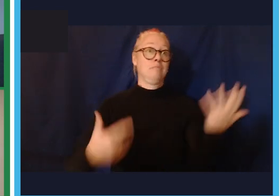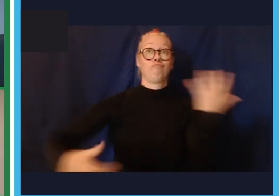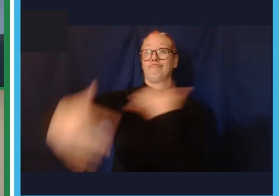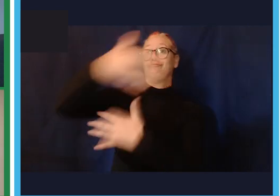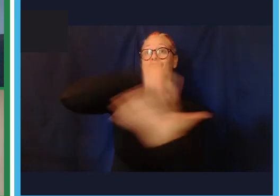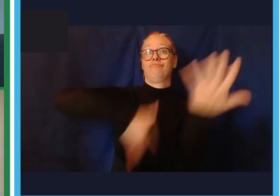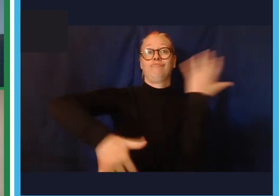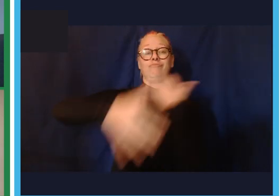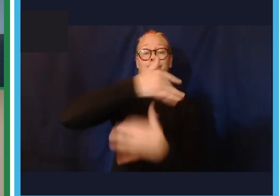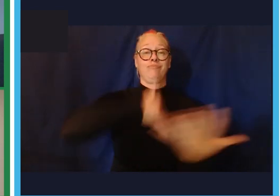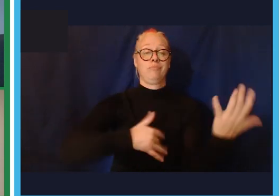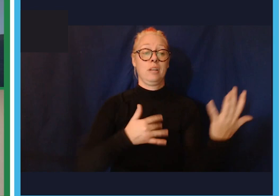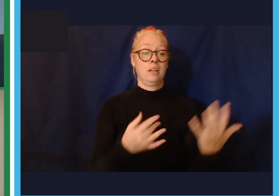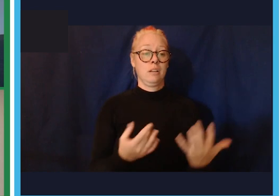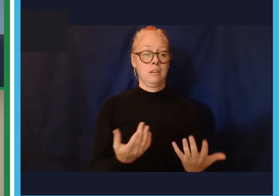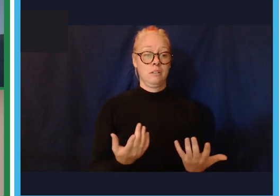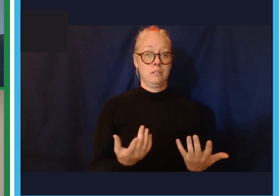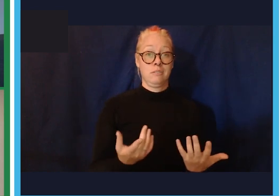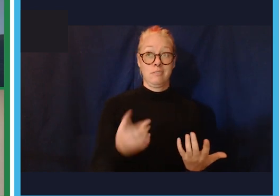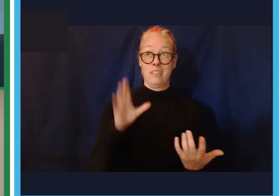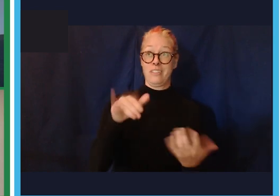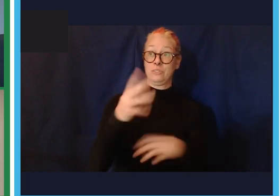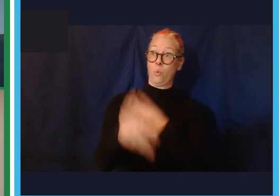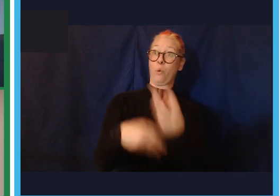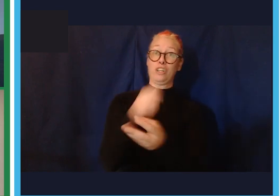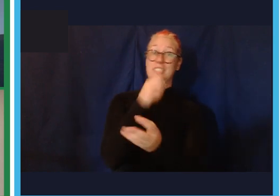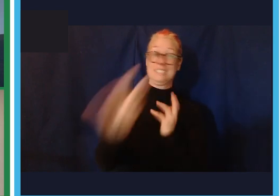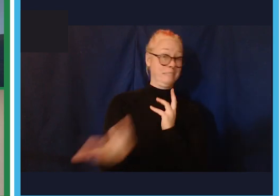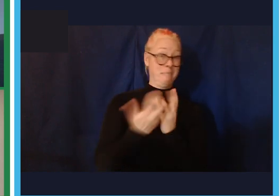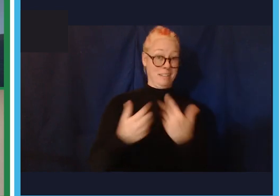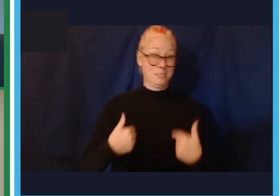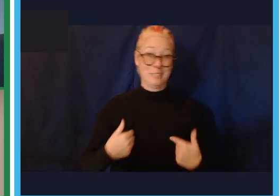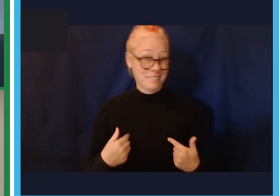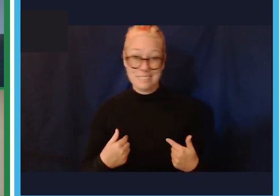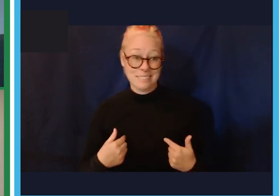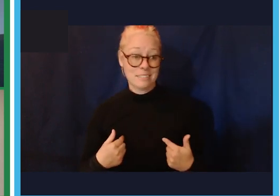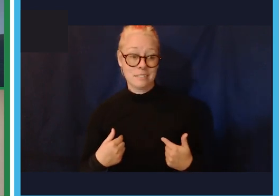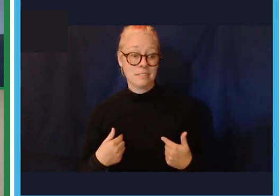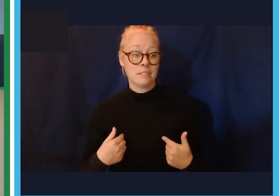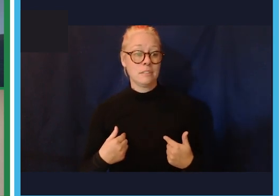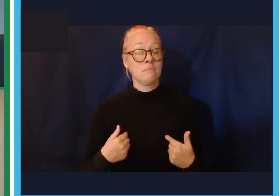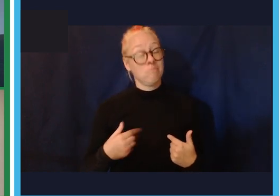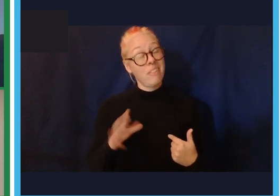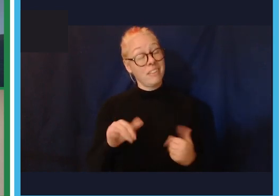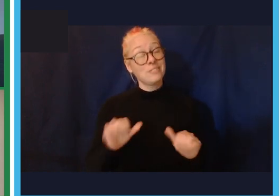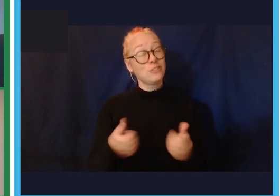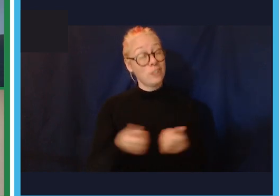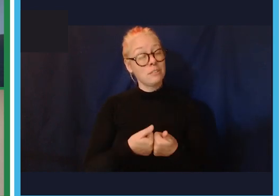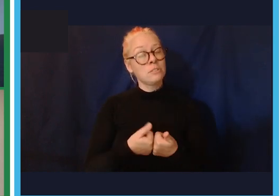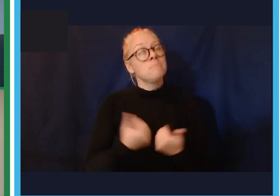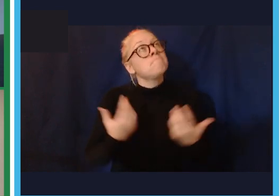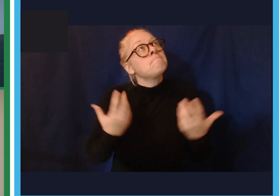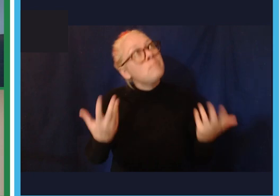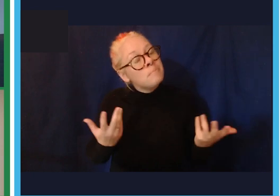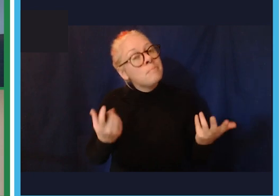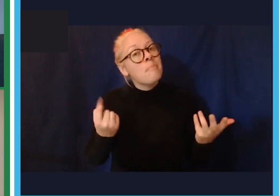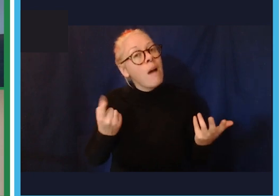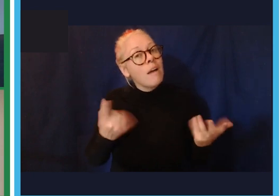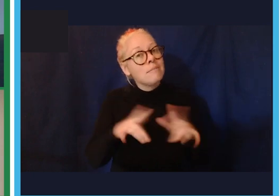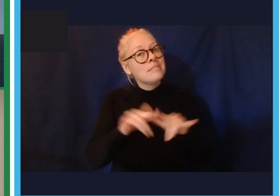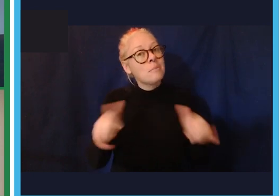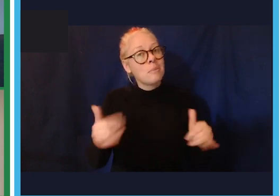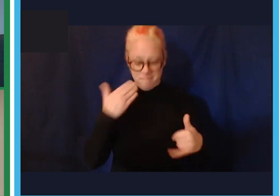you do give, like what Graham says. I think there's so many that come through there. Kulbinder. I think that